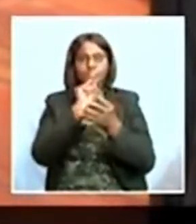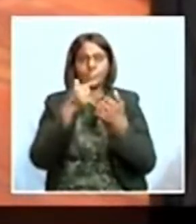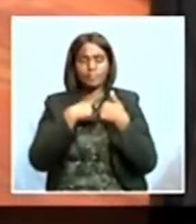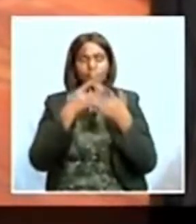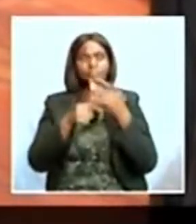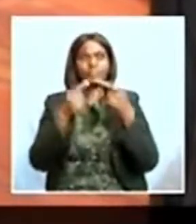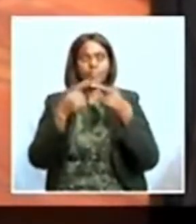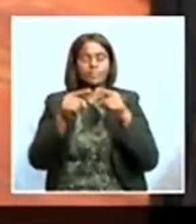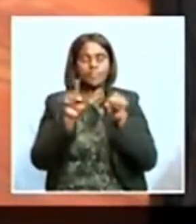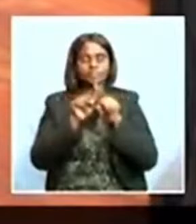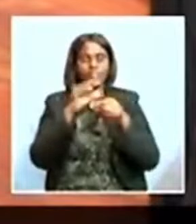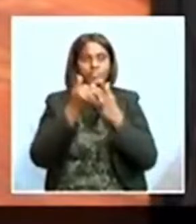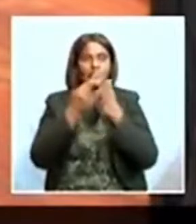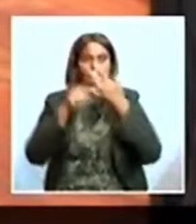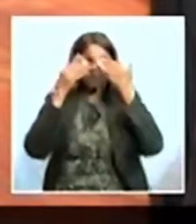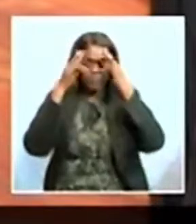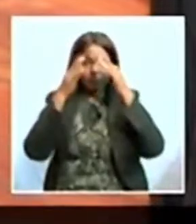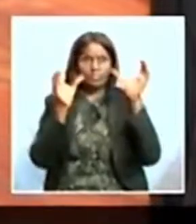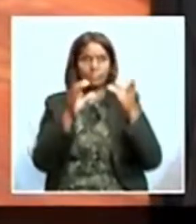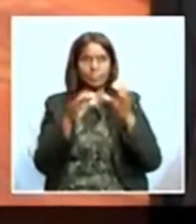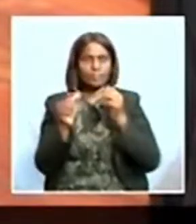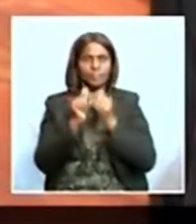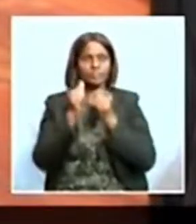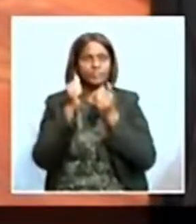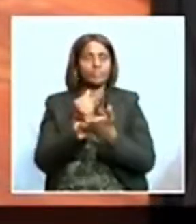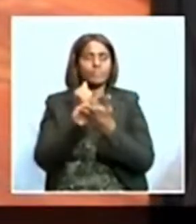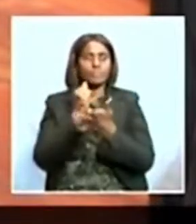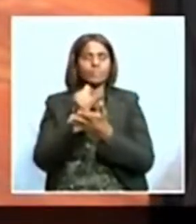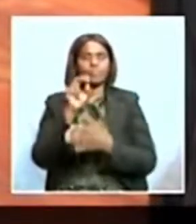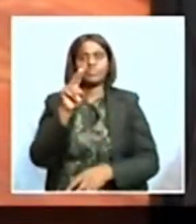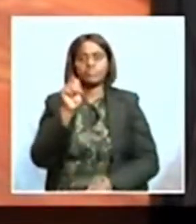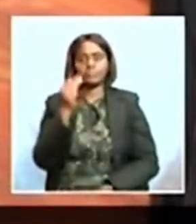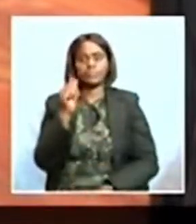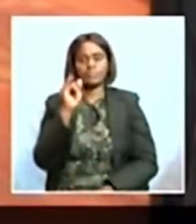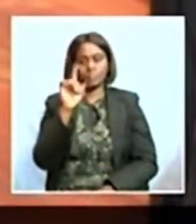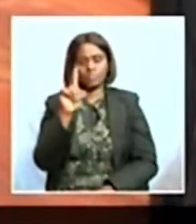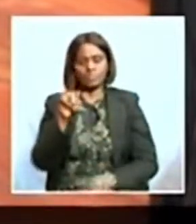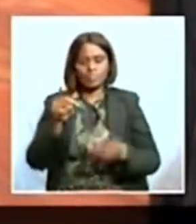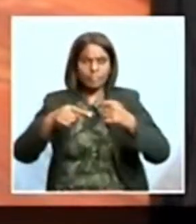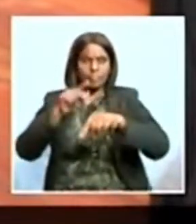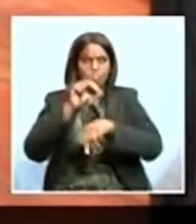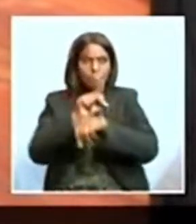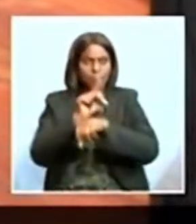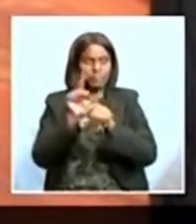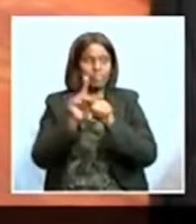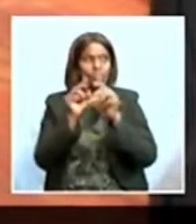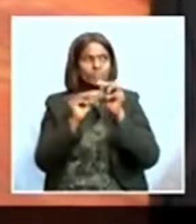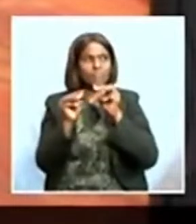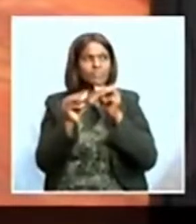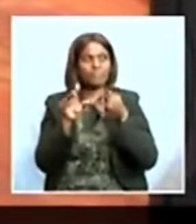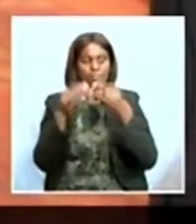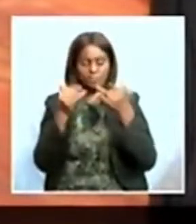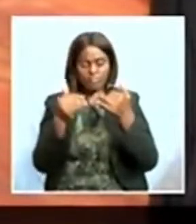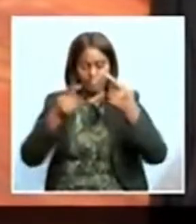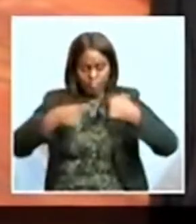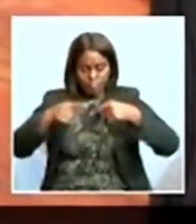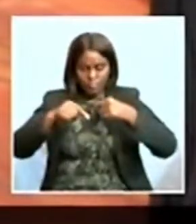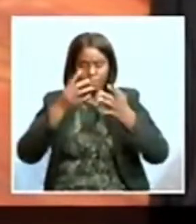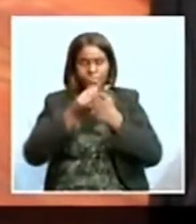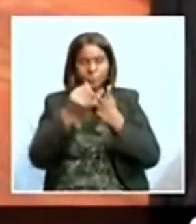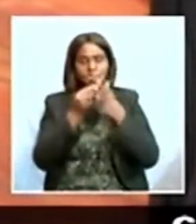conducted sensitization to the affected communities with the help of the USAID Local Impact Project. Management further submits that the locally generated